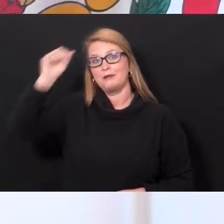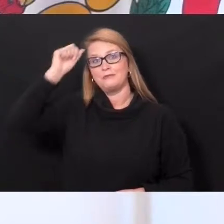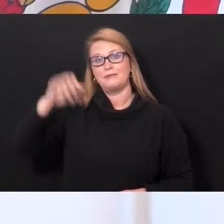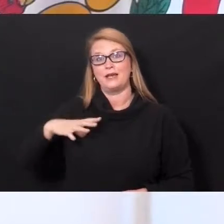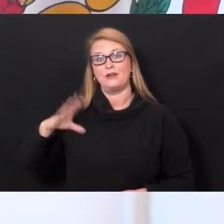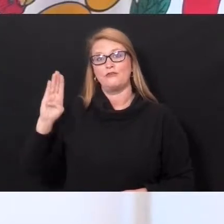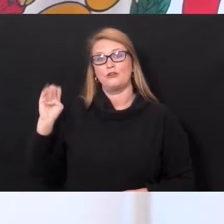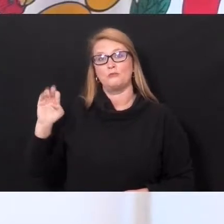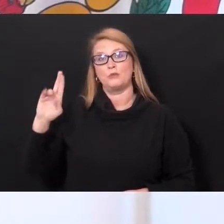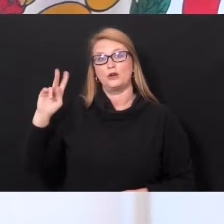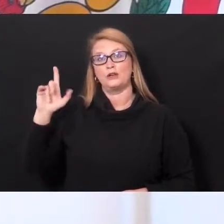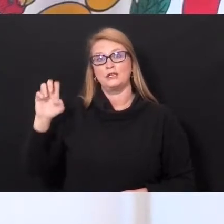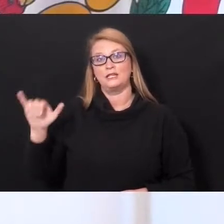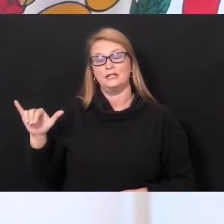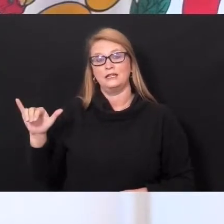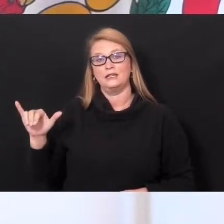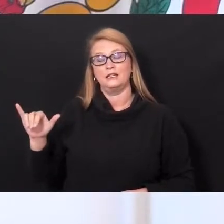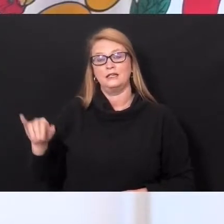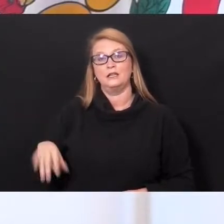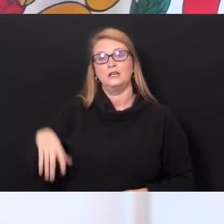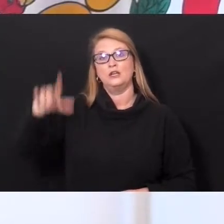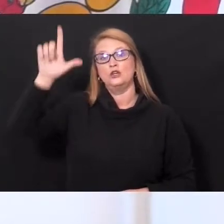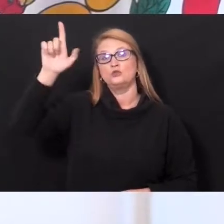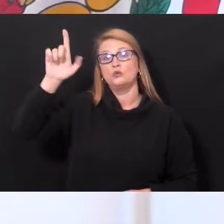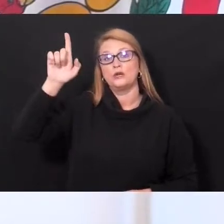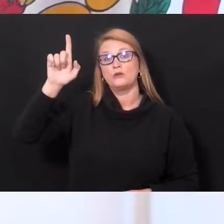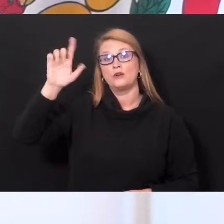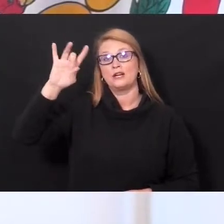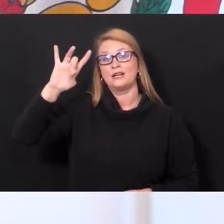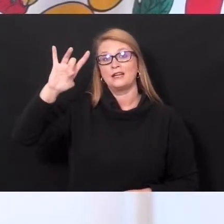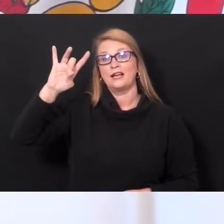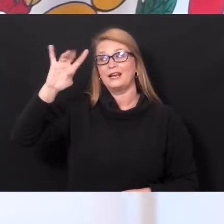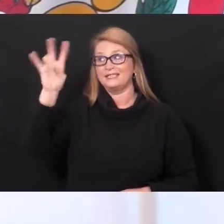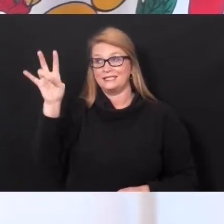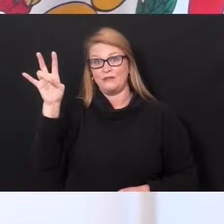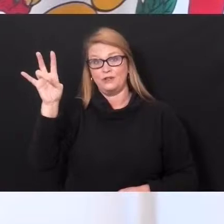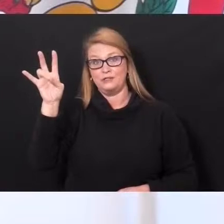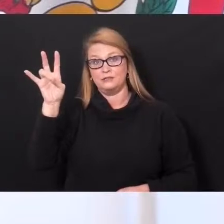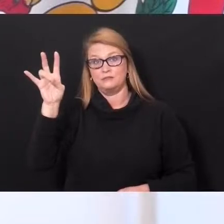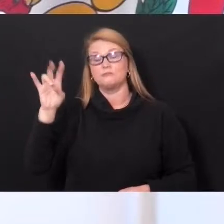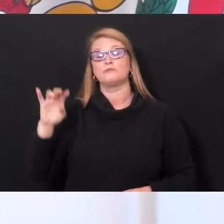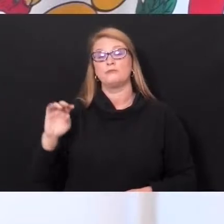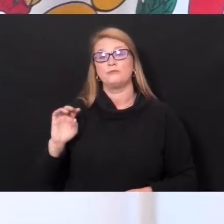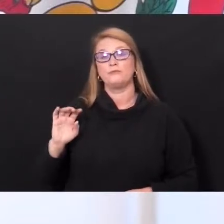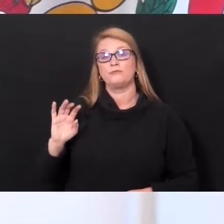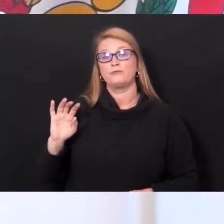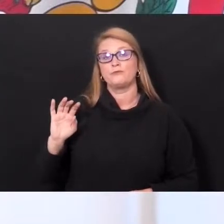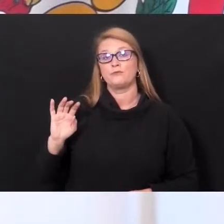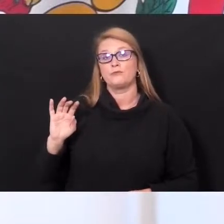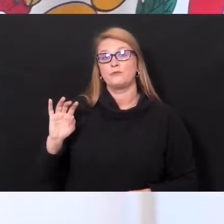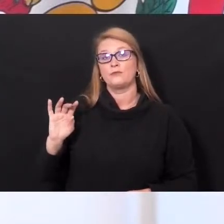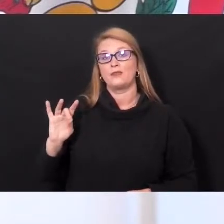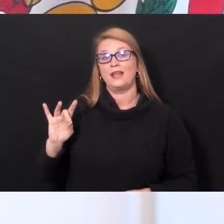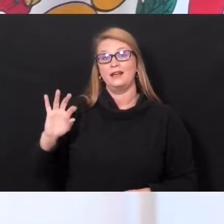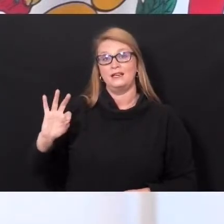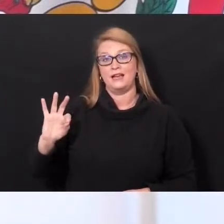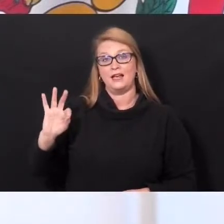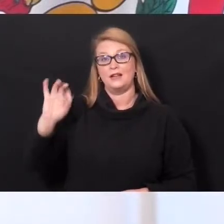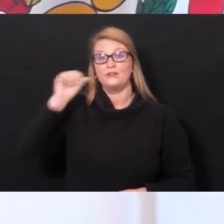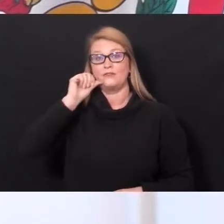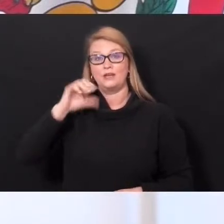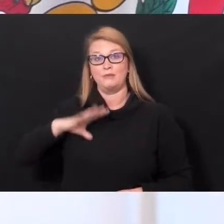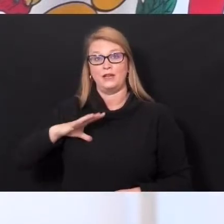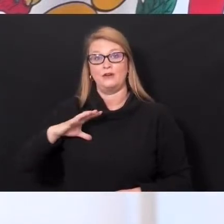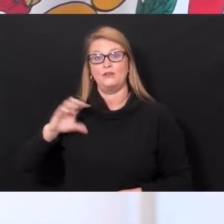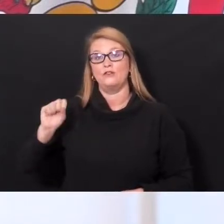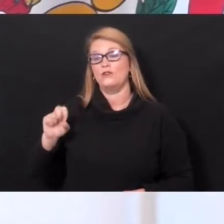from Berkeley County. Our 21st 187th death is an 89-year-old female